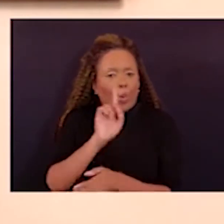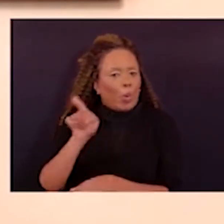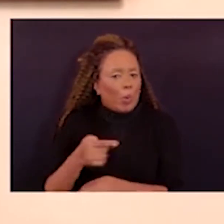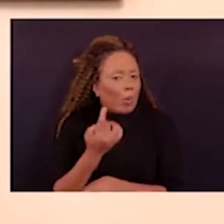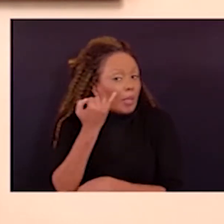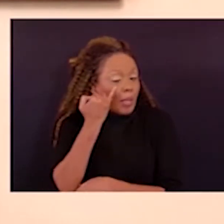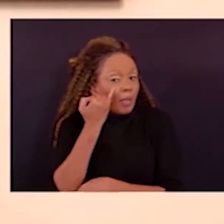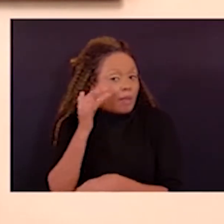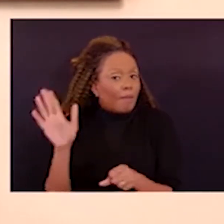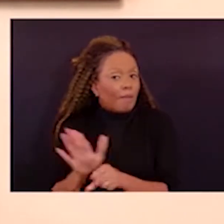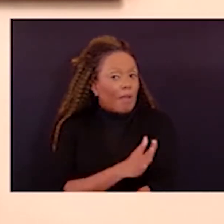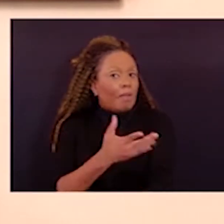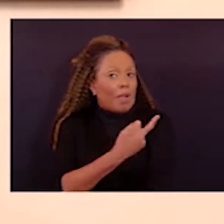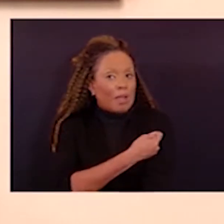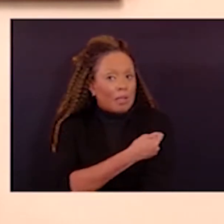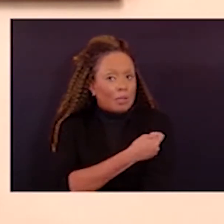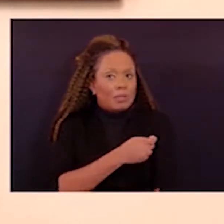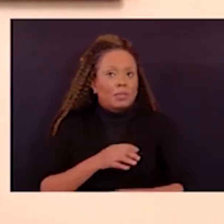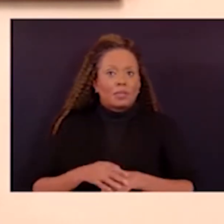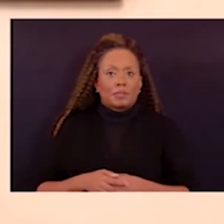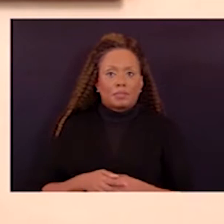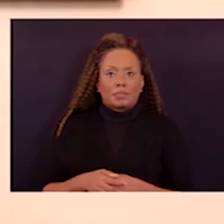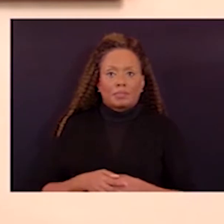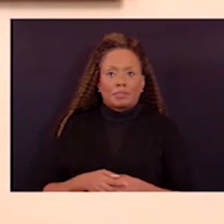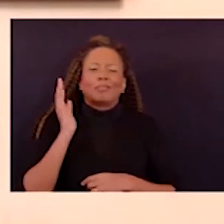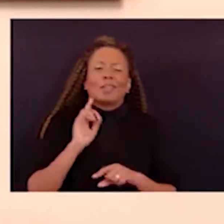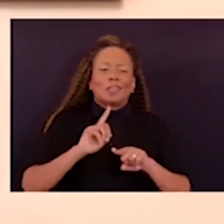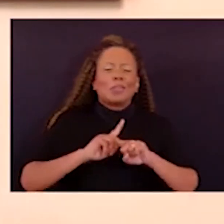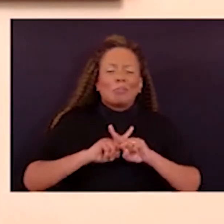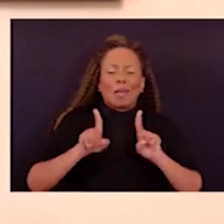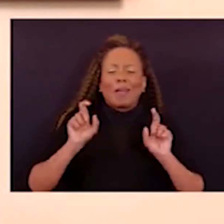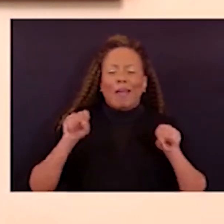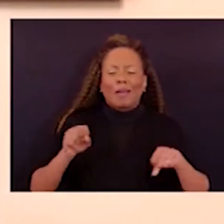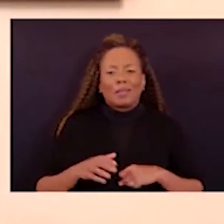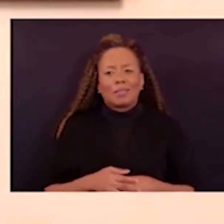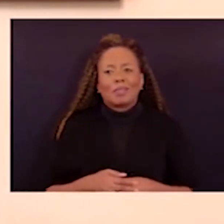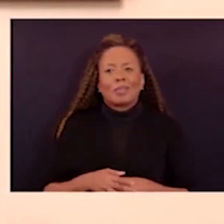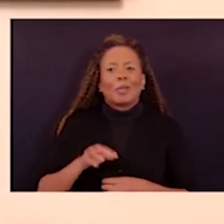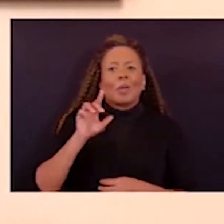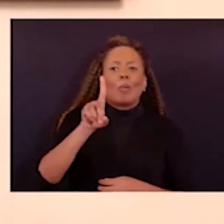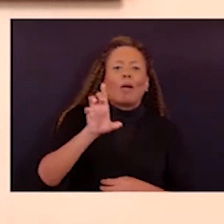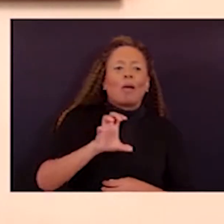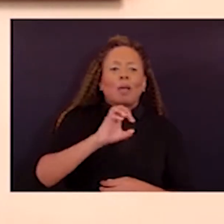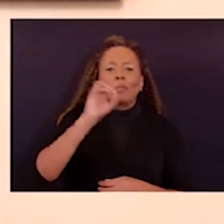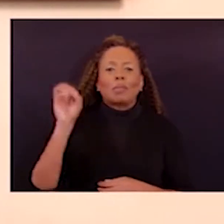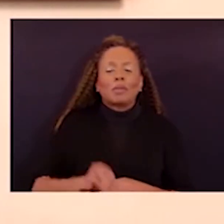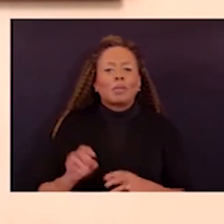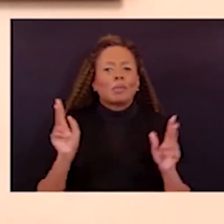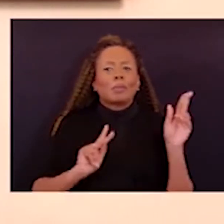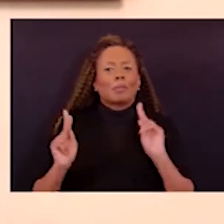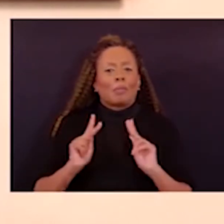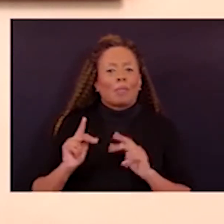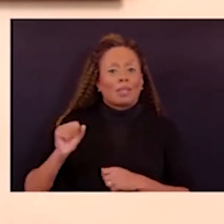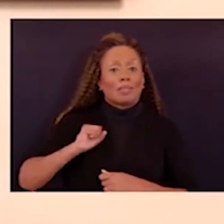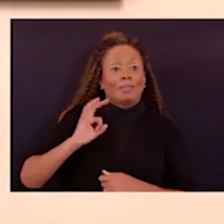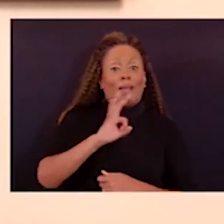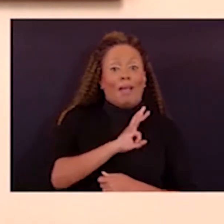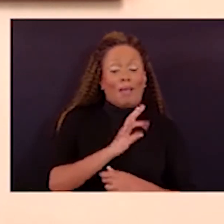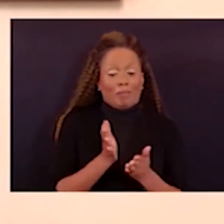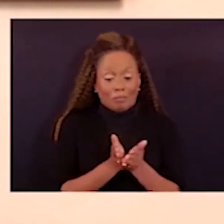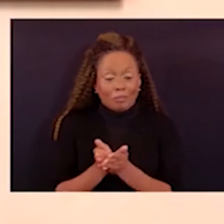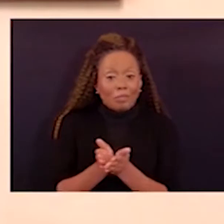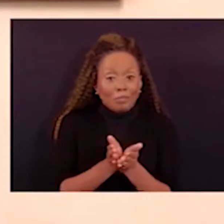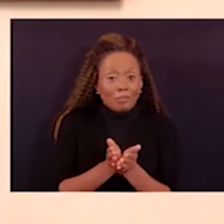They did not hesitate. They decided to vaccinate. So 100% of the crew and 100% of the